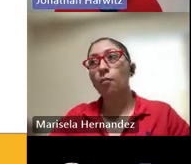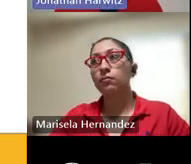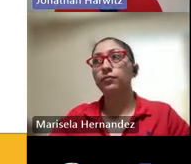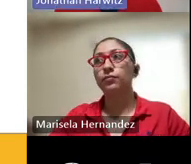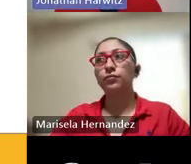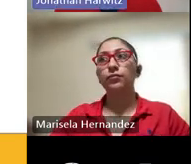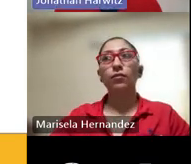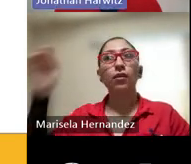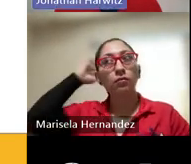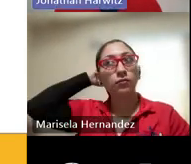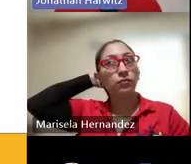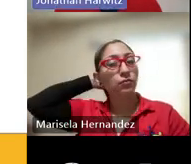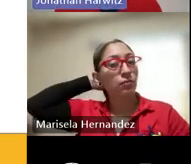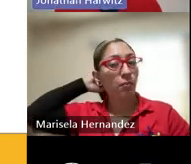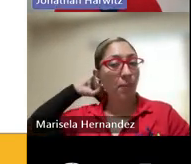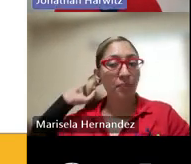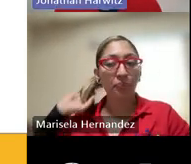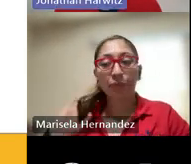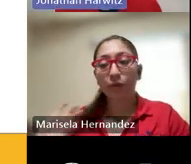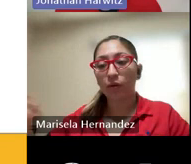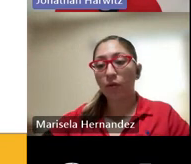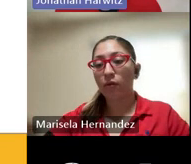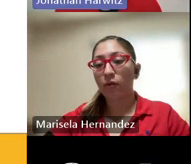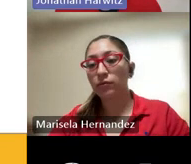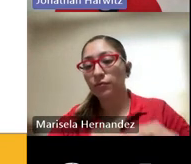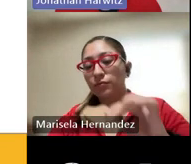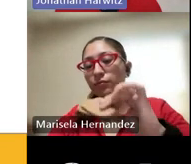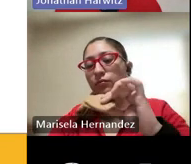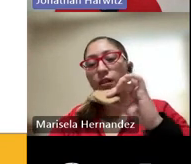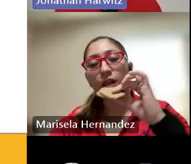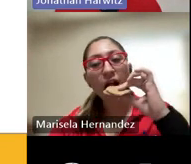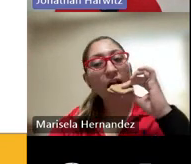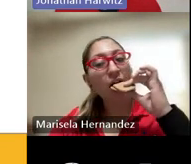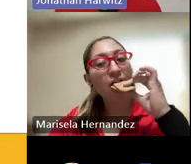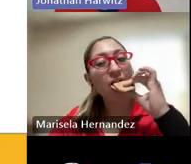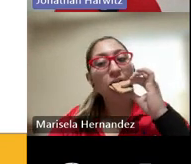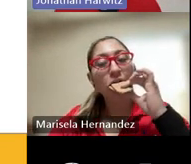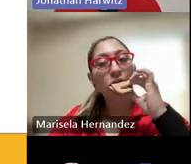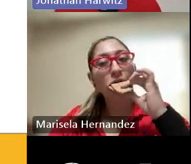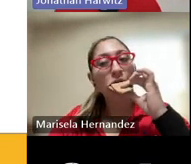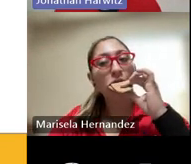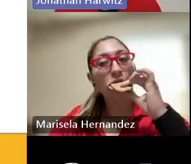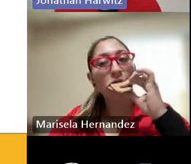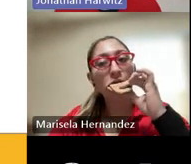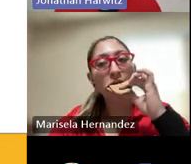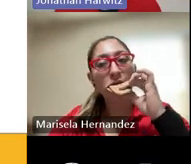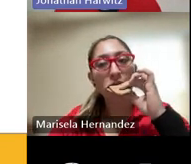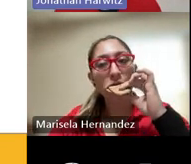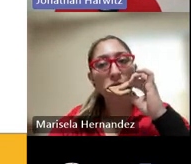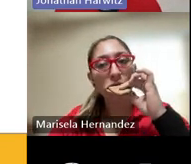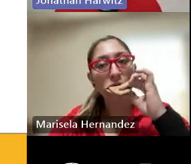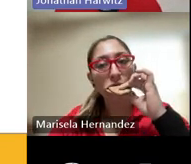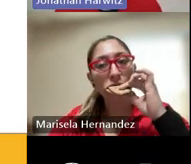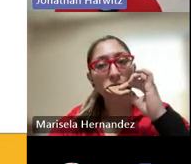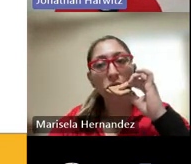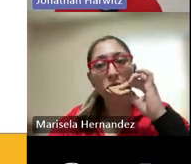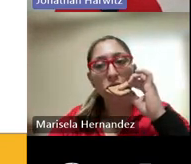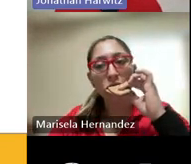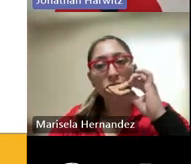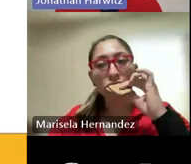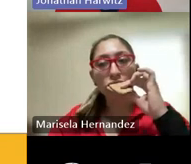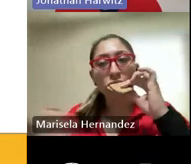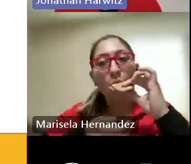my alarm bells go off whenever I see competitive anymore, because absent some effort to make